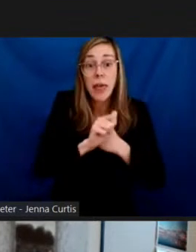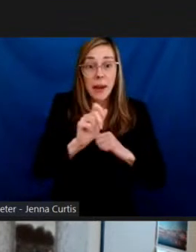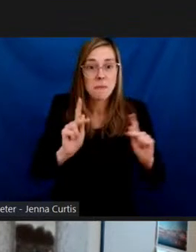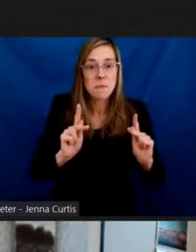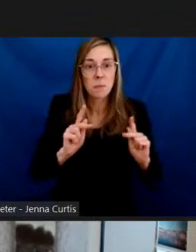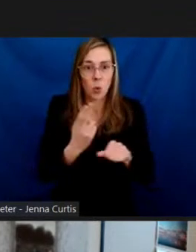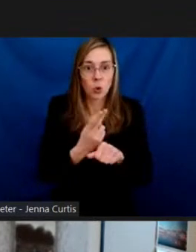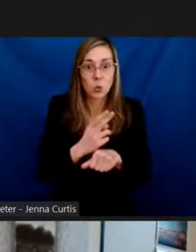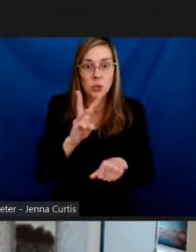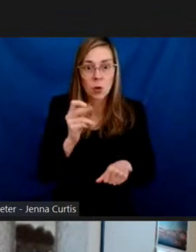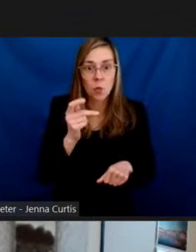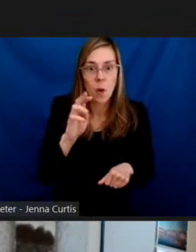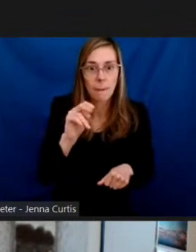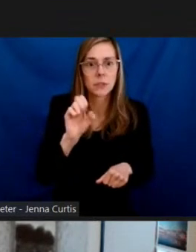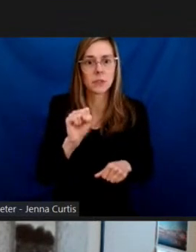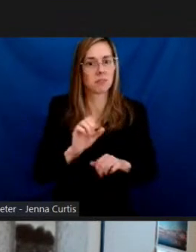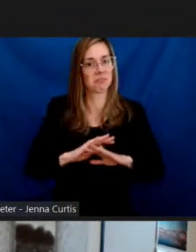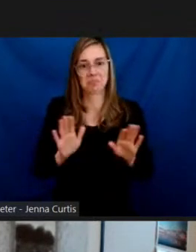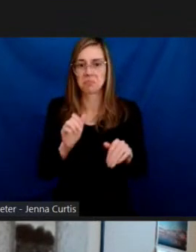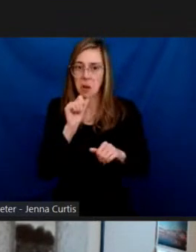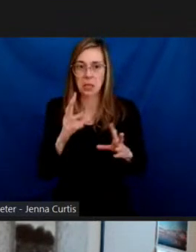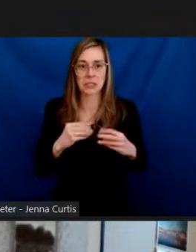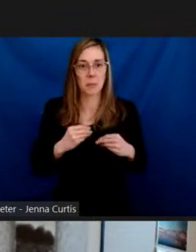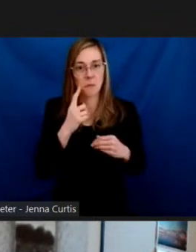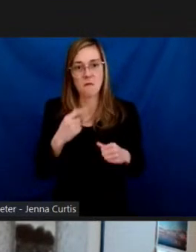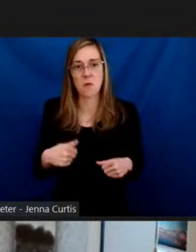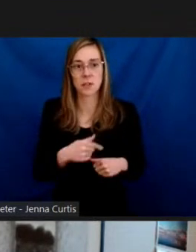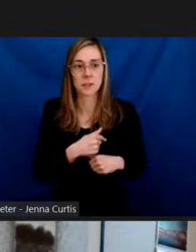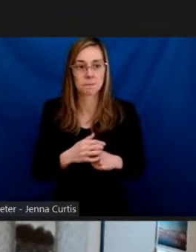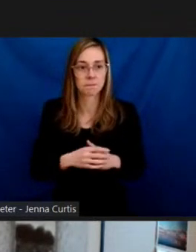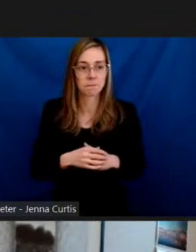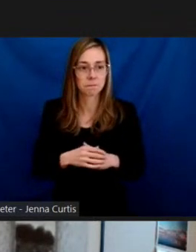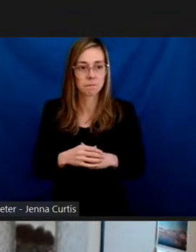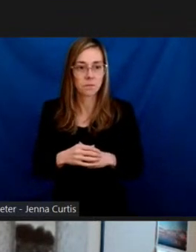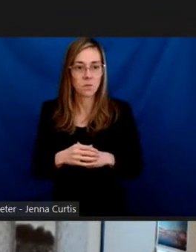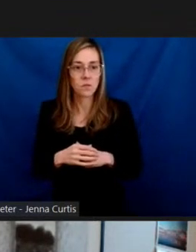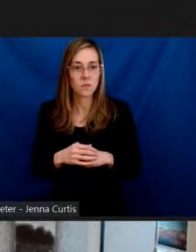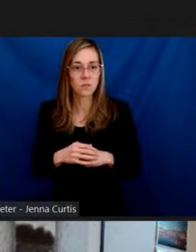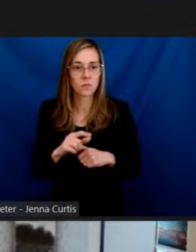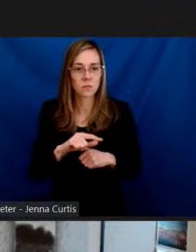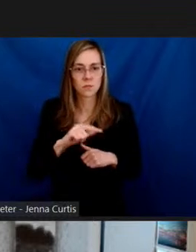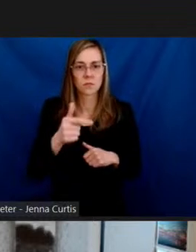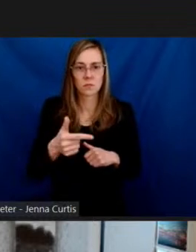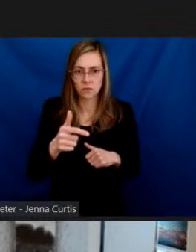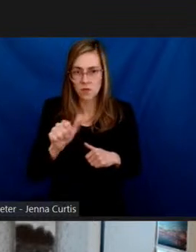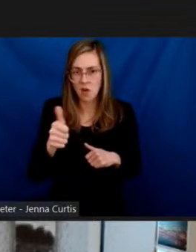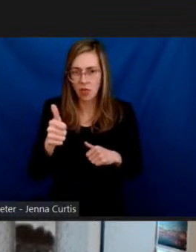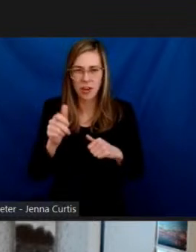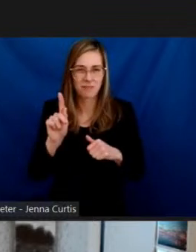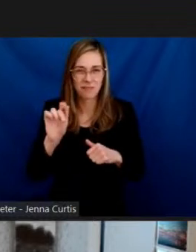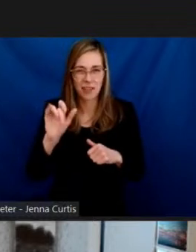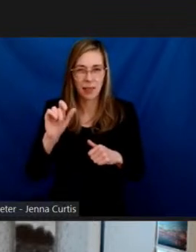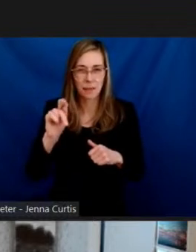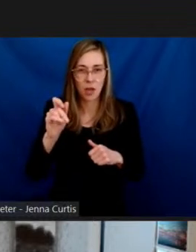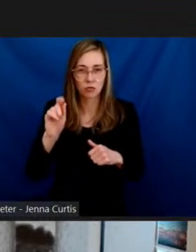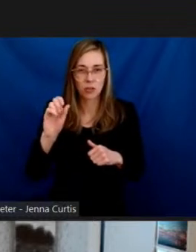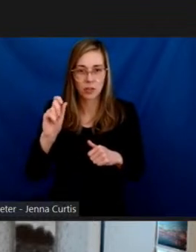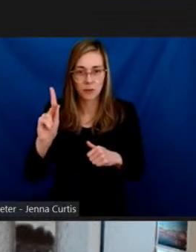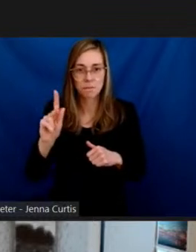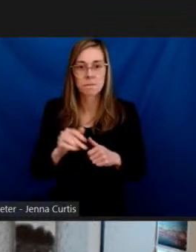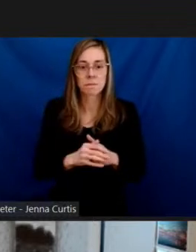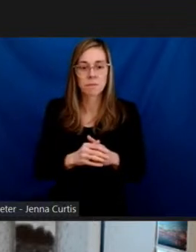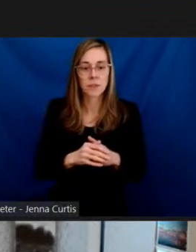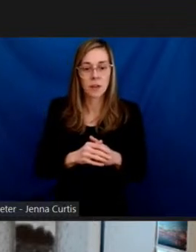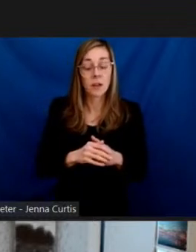And if I can, this is a question that's extremely popular, particularly because of kind